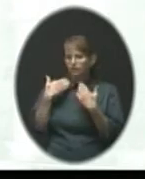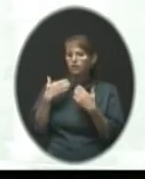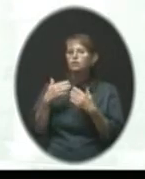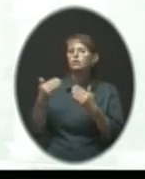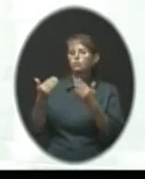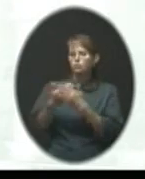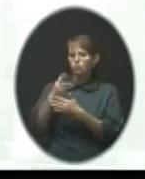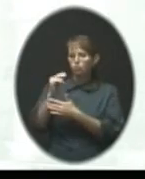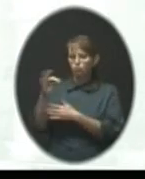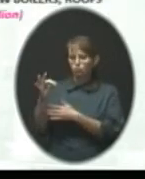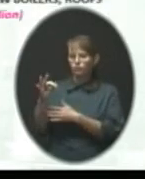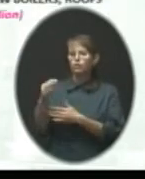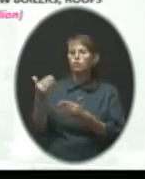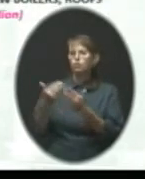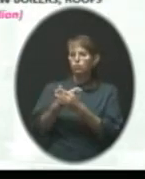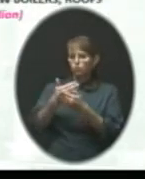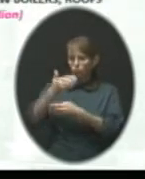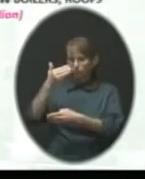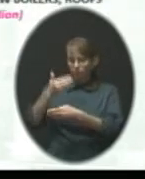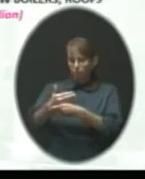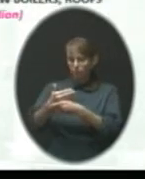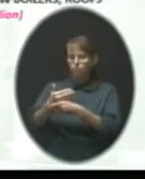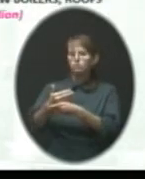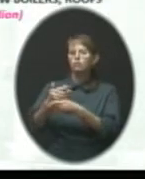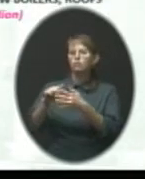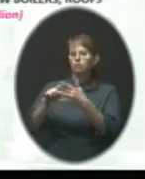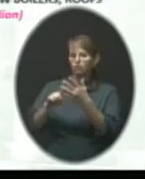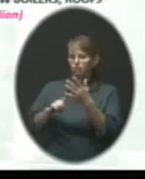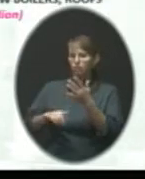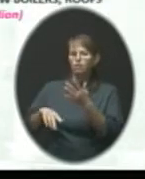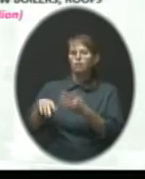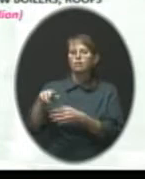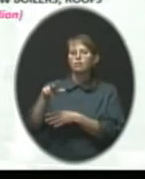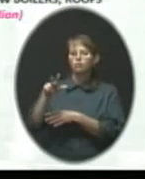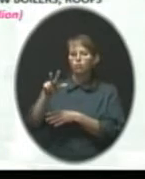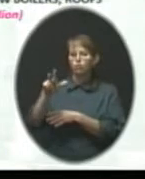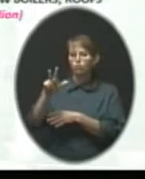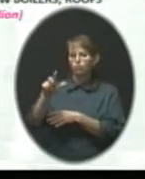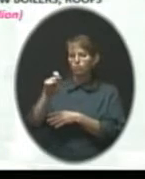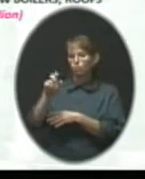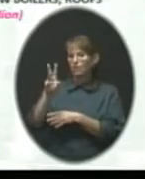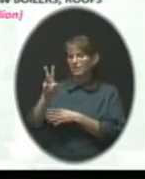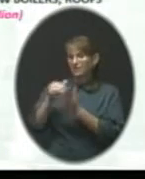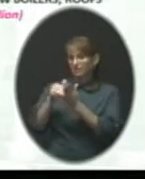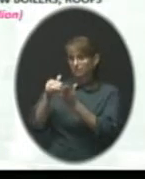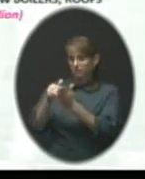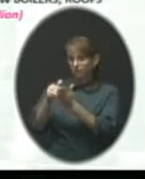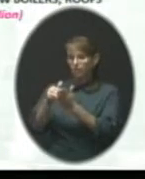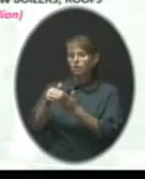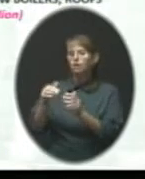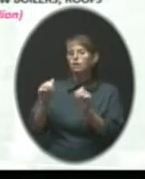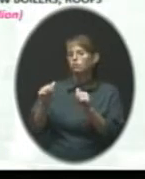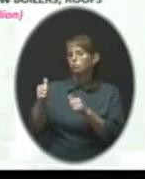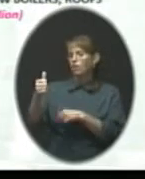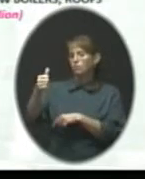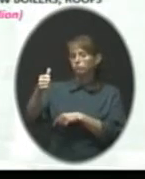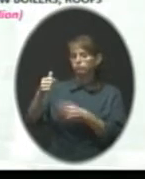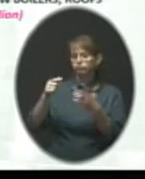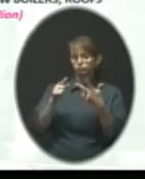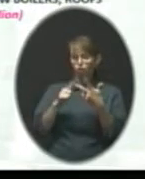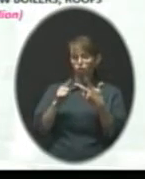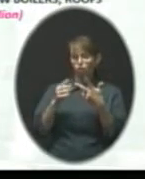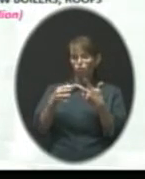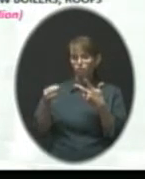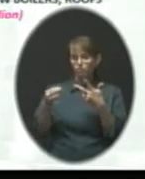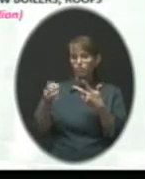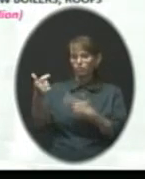that's at $3.6 million. You can reject the offer. You can leave the building as is, other than just add new boilers. Don't